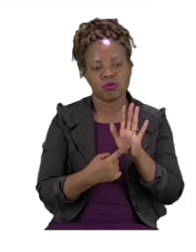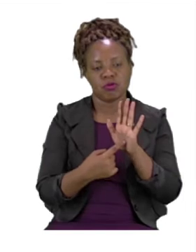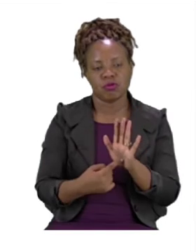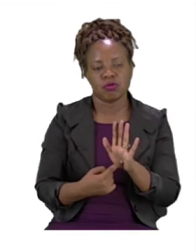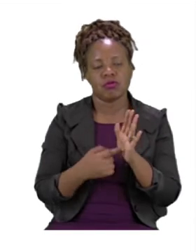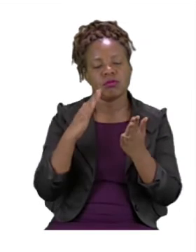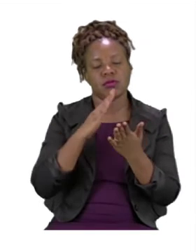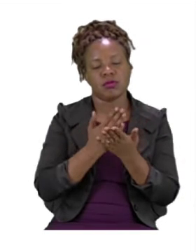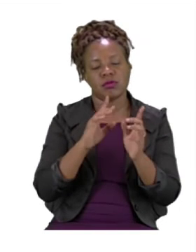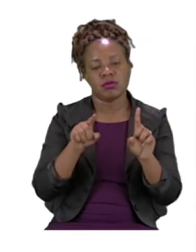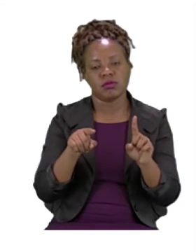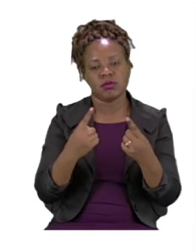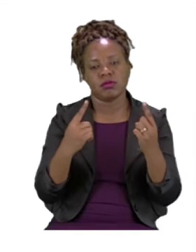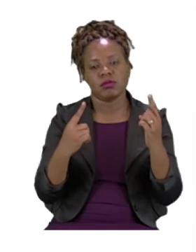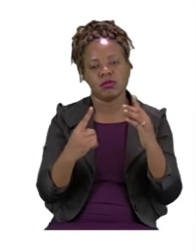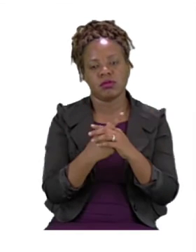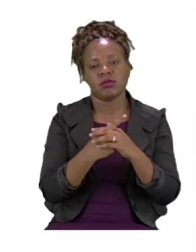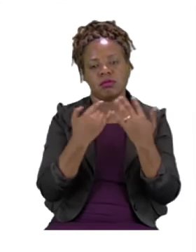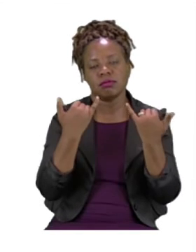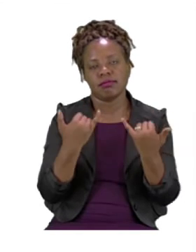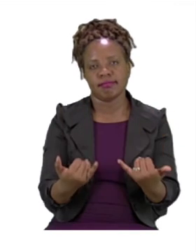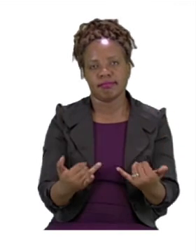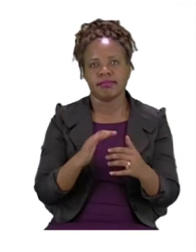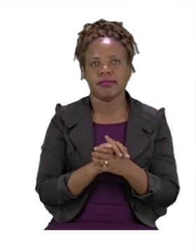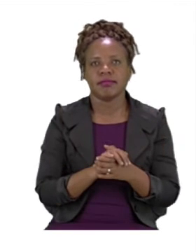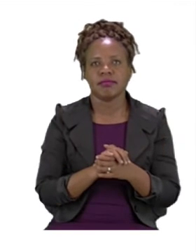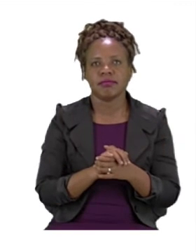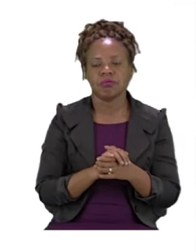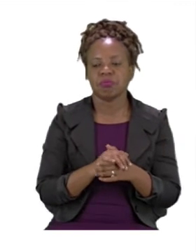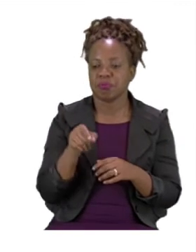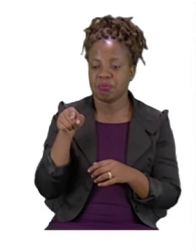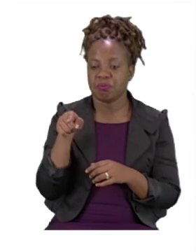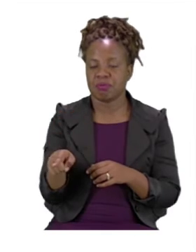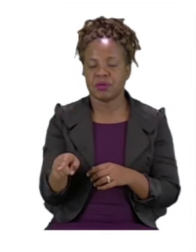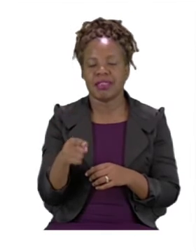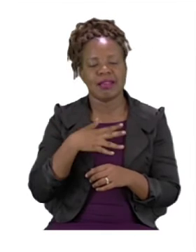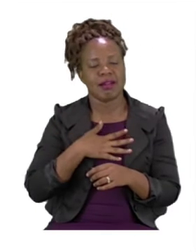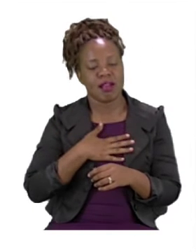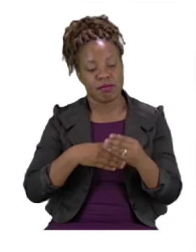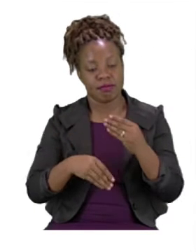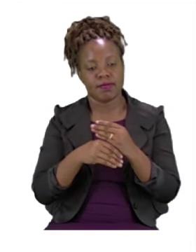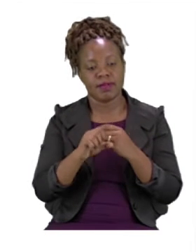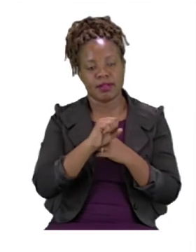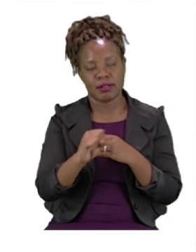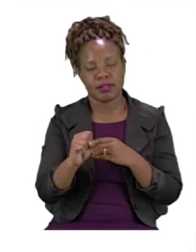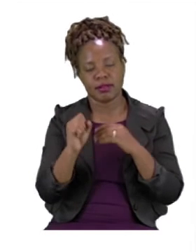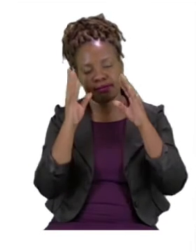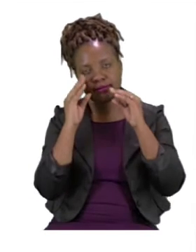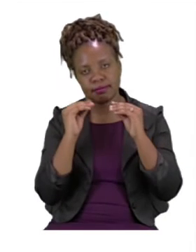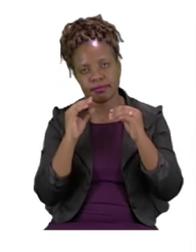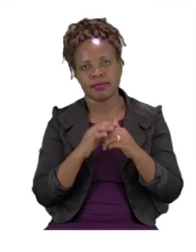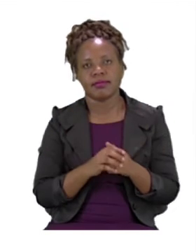So if I say, it likes sleeping. She